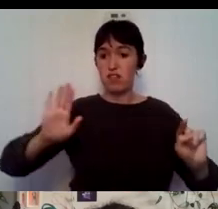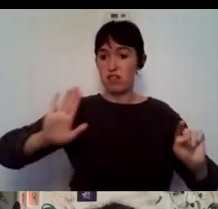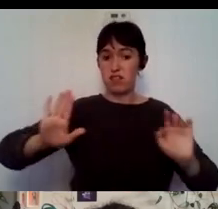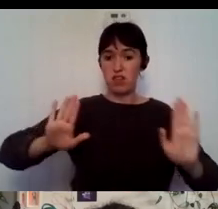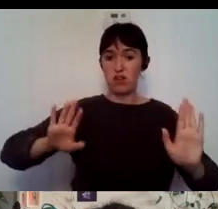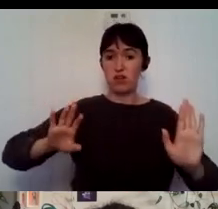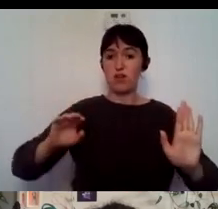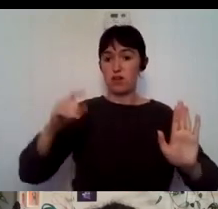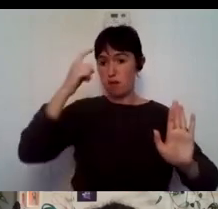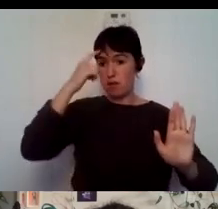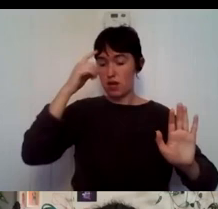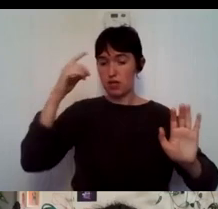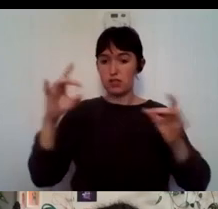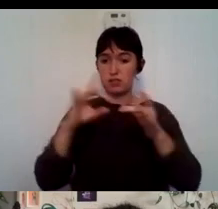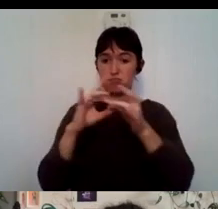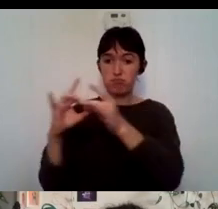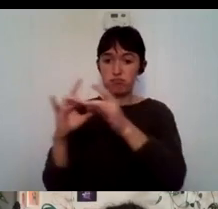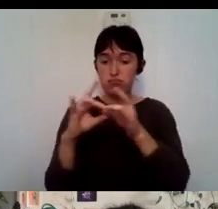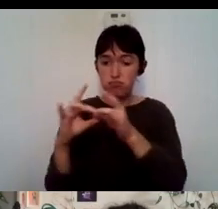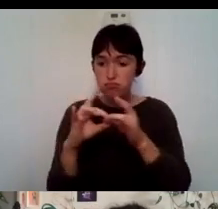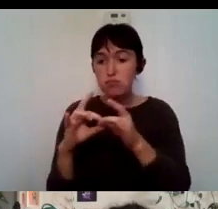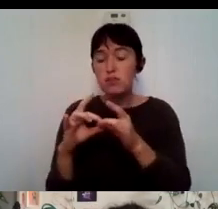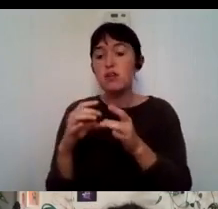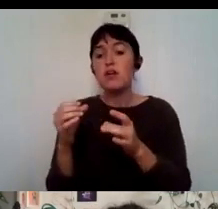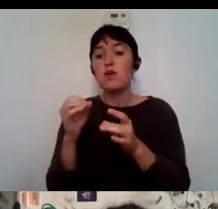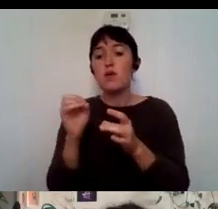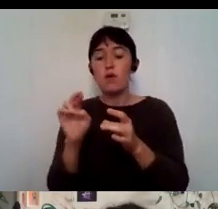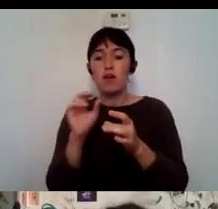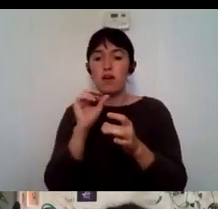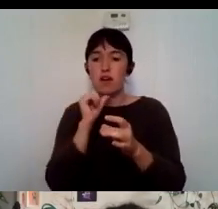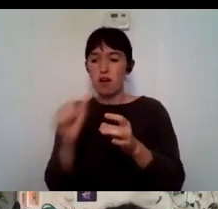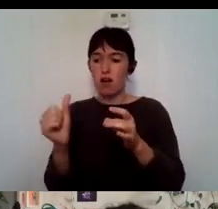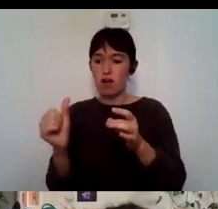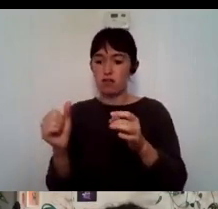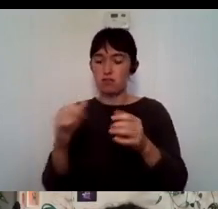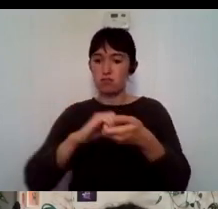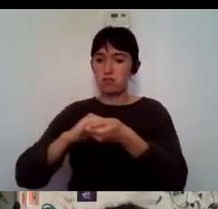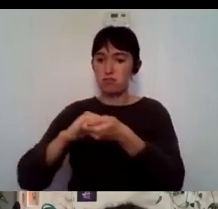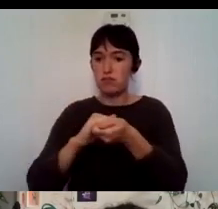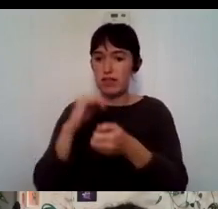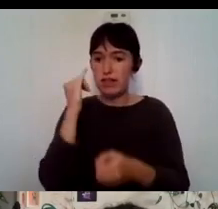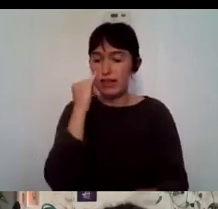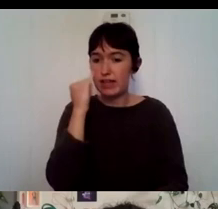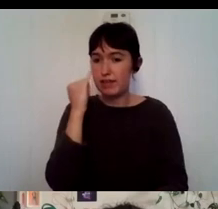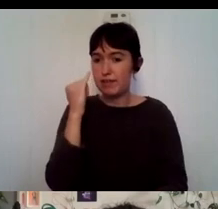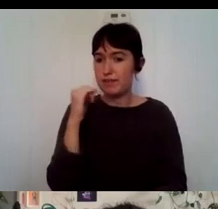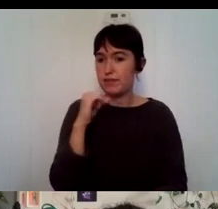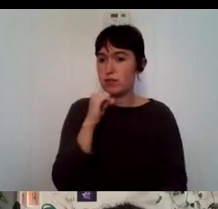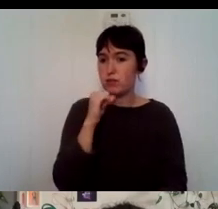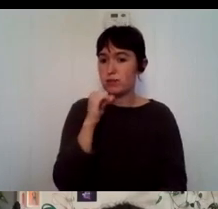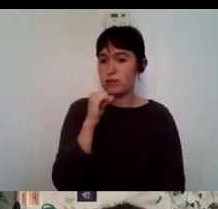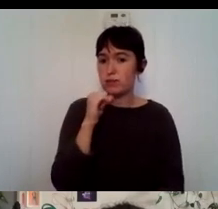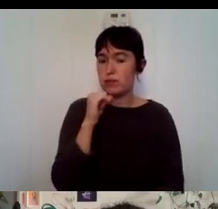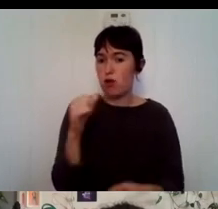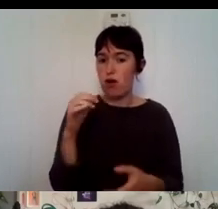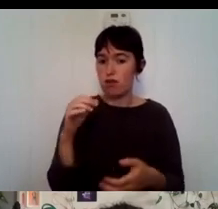sync when you're unsuccessfully cooperating? So you can definitely do those kinds of experiments. They're pretty involved, and we don't do